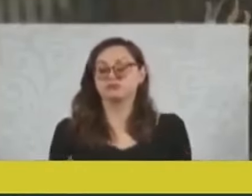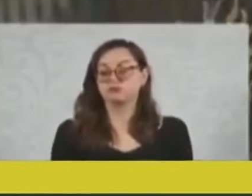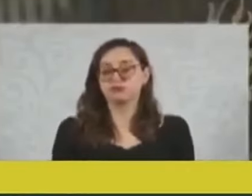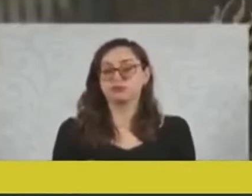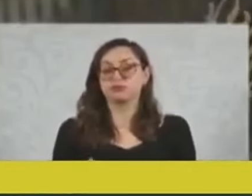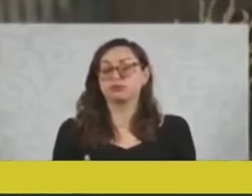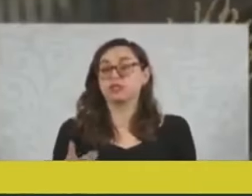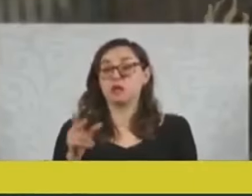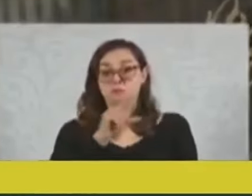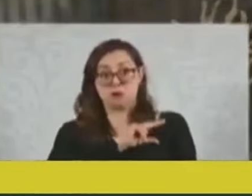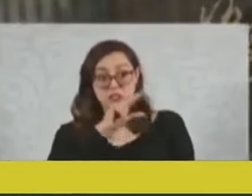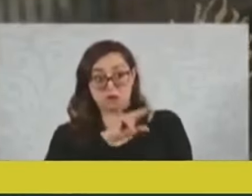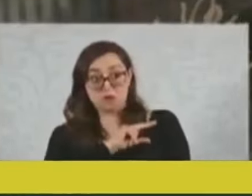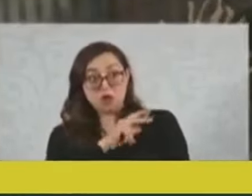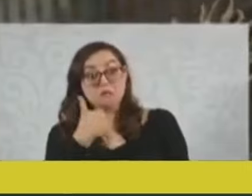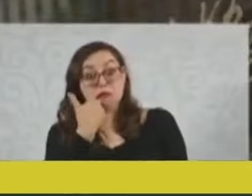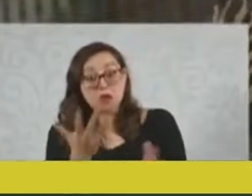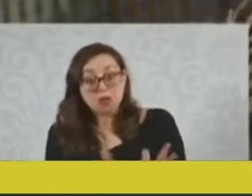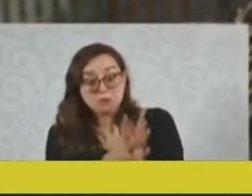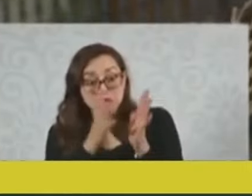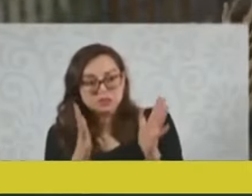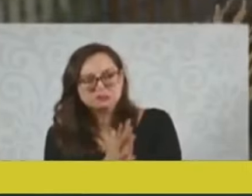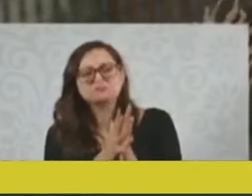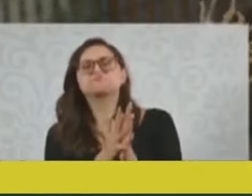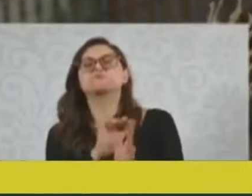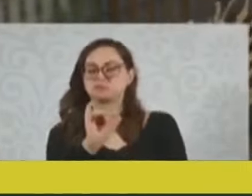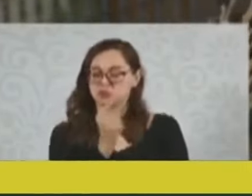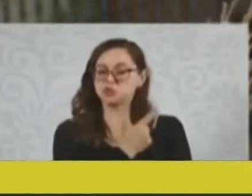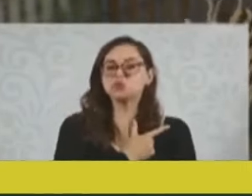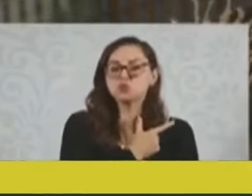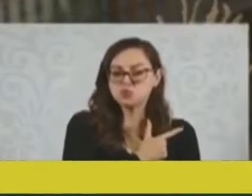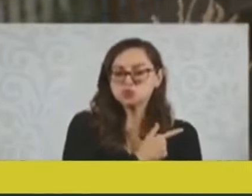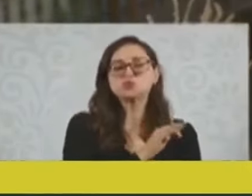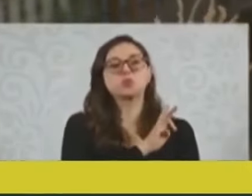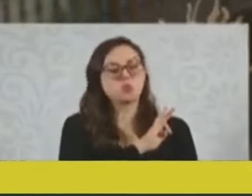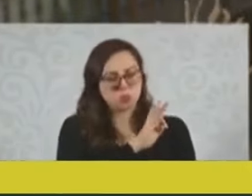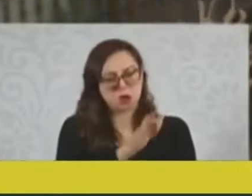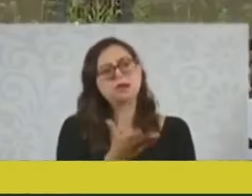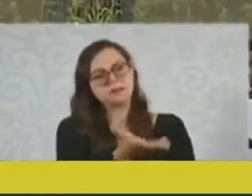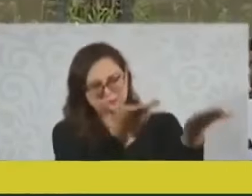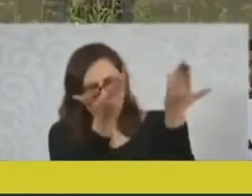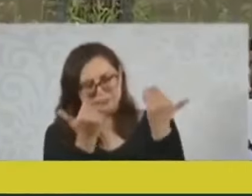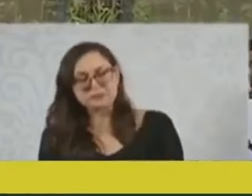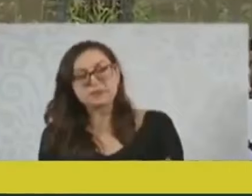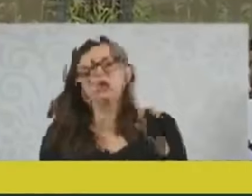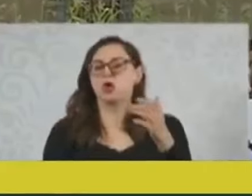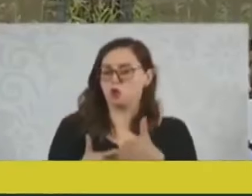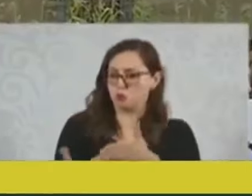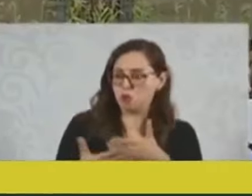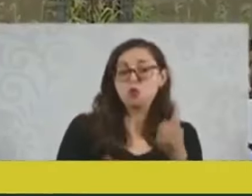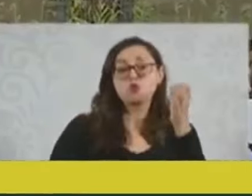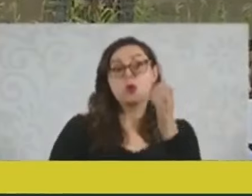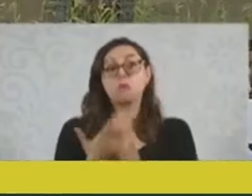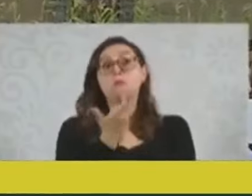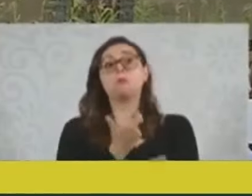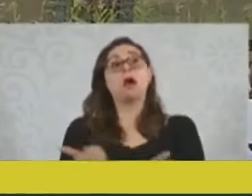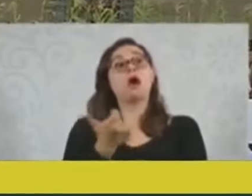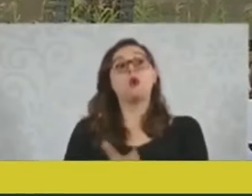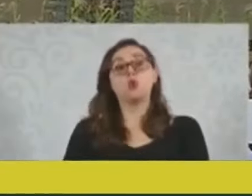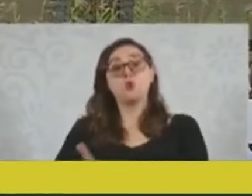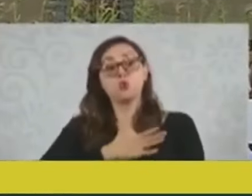89. Welcome to private investment and relocation of companies with innovation,